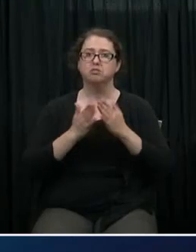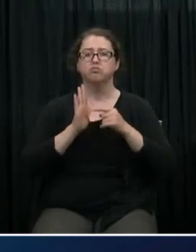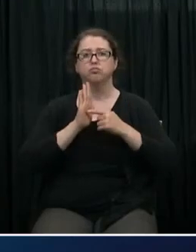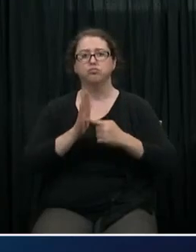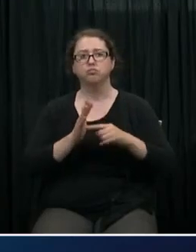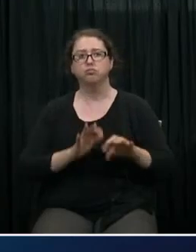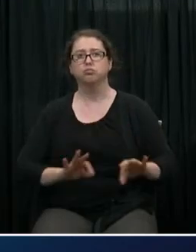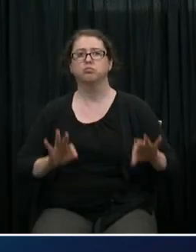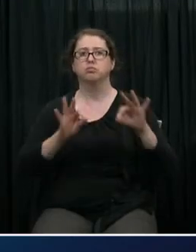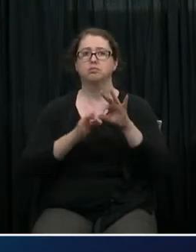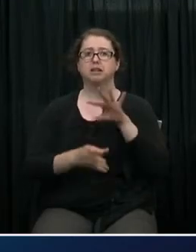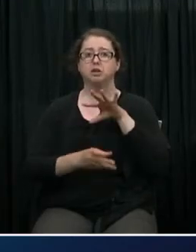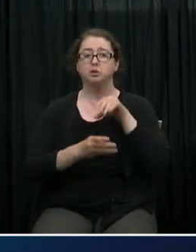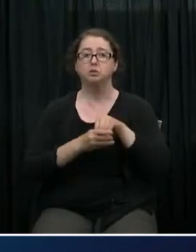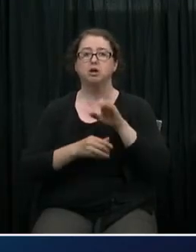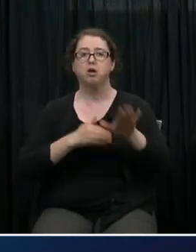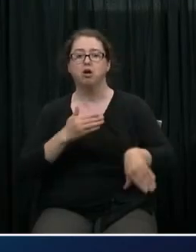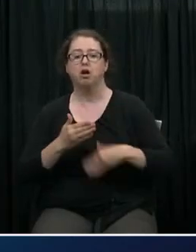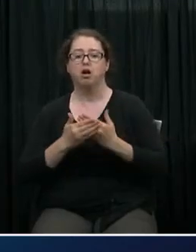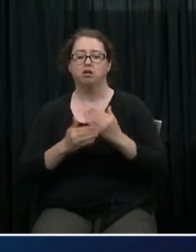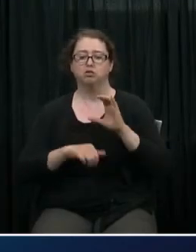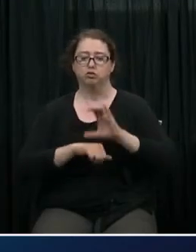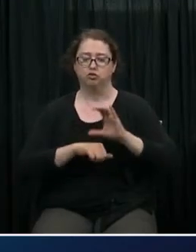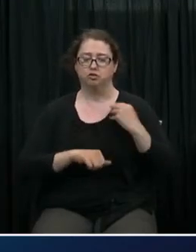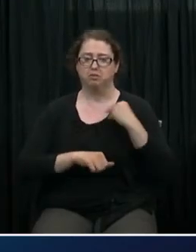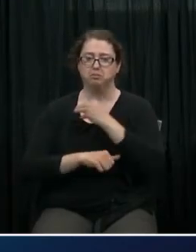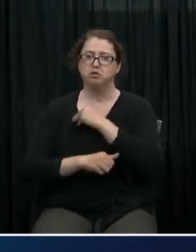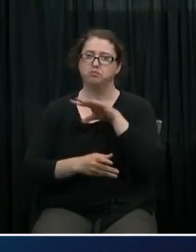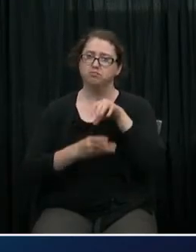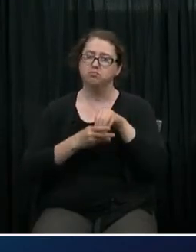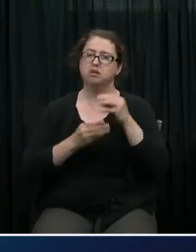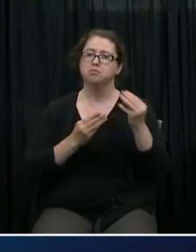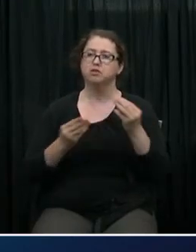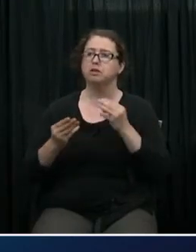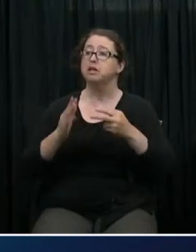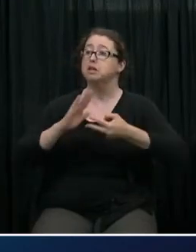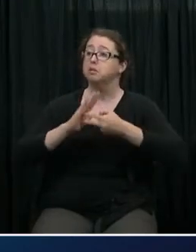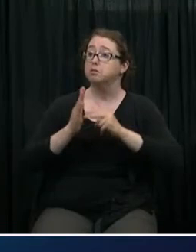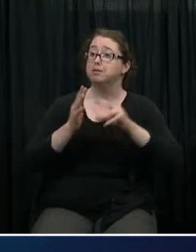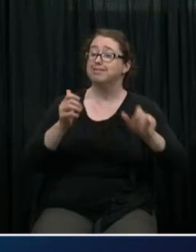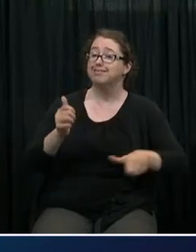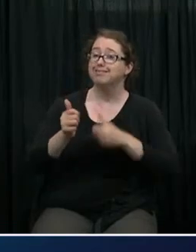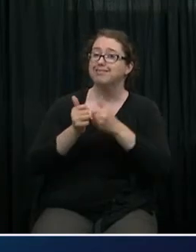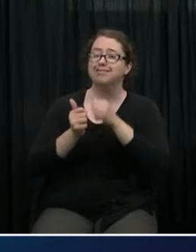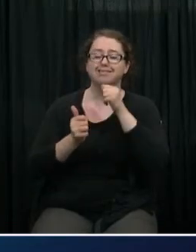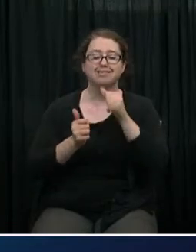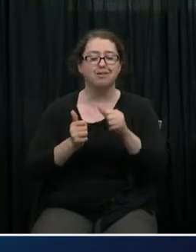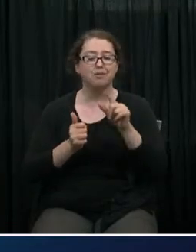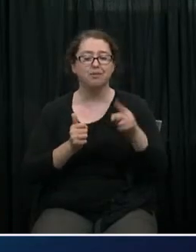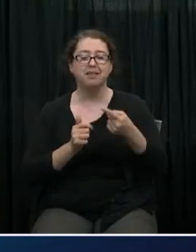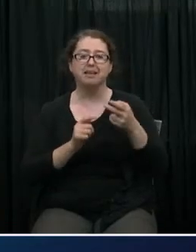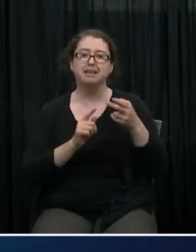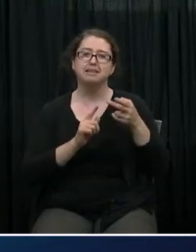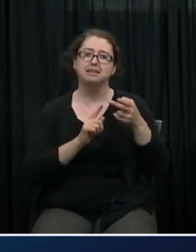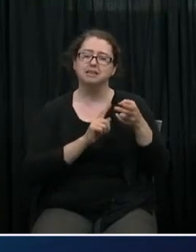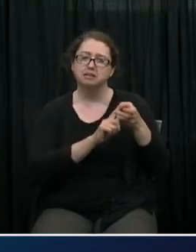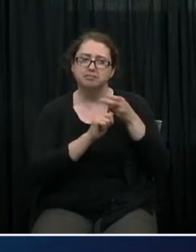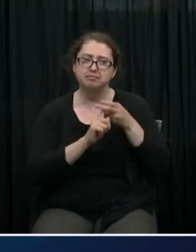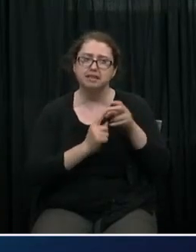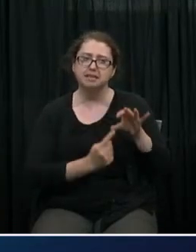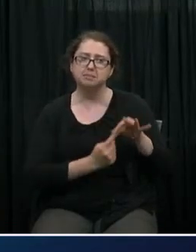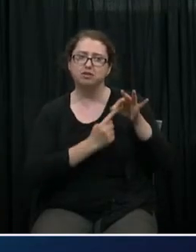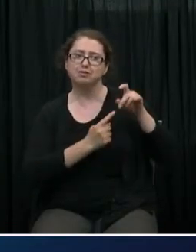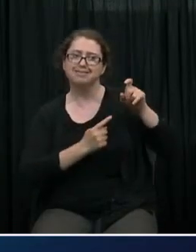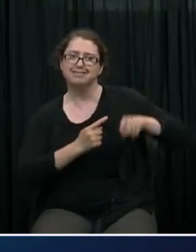including all church members in ministry. So the purpose is not just to attend the special needs of